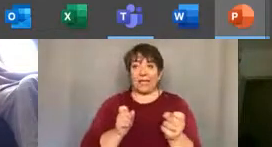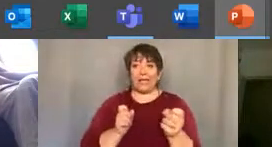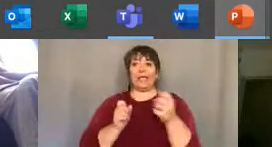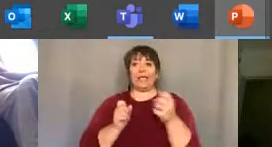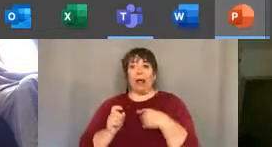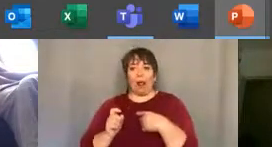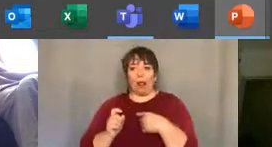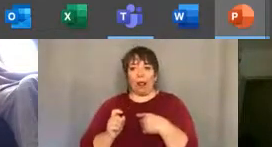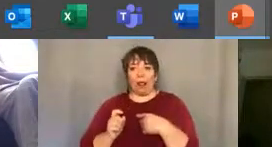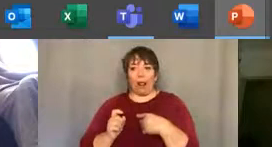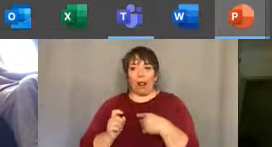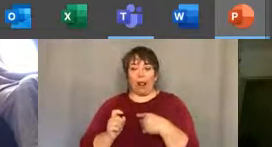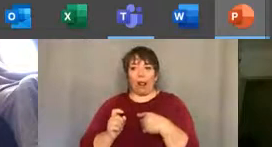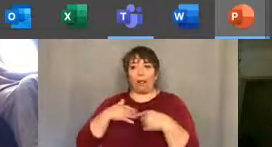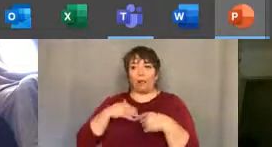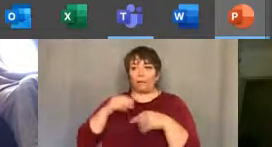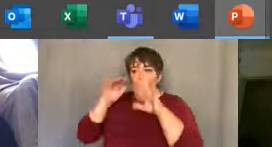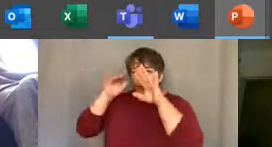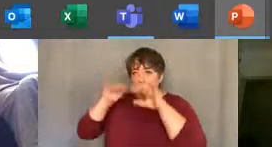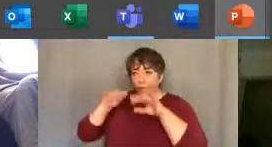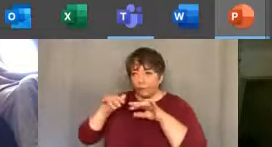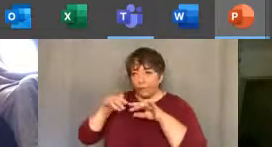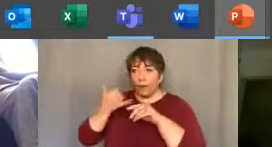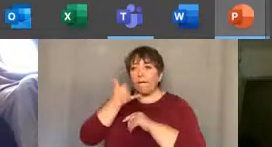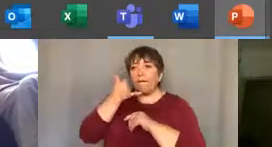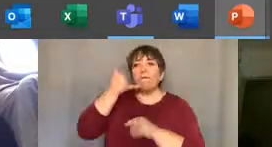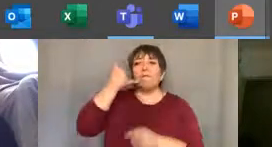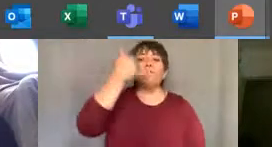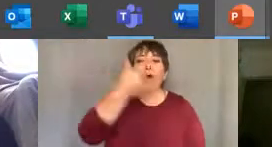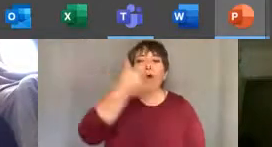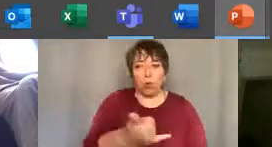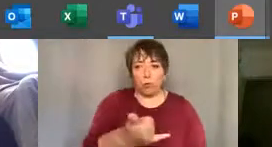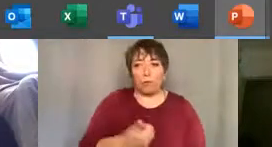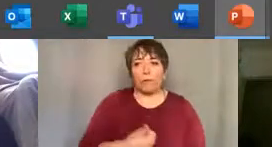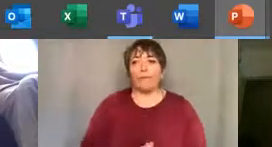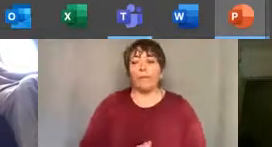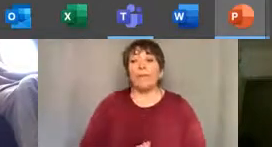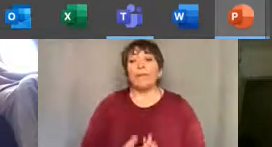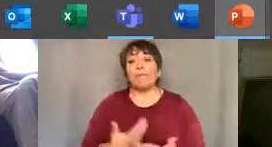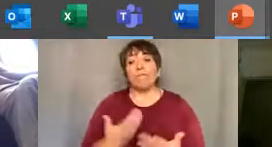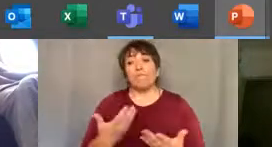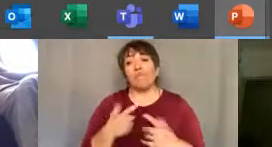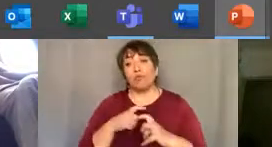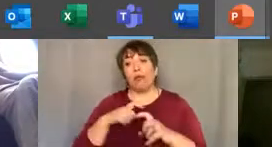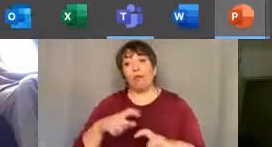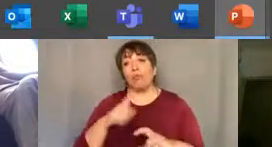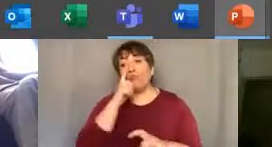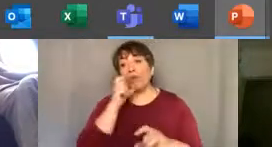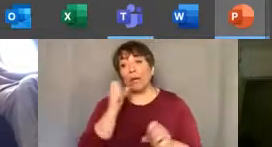so within 48 hours of that email being received. And that's something that still is in place now.